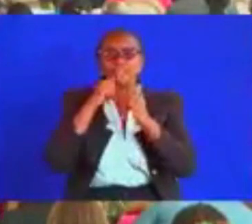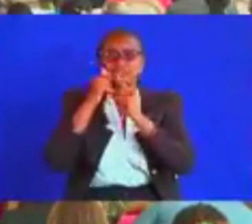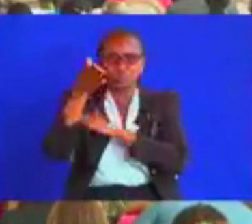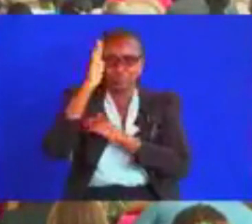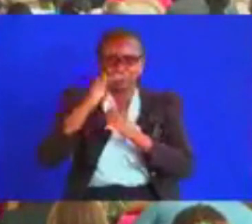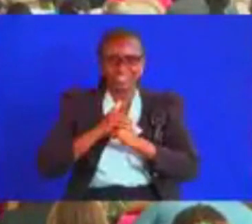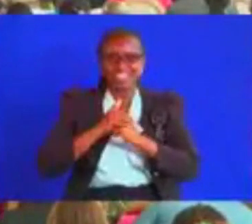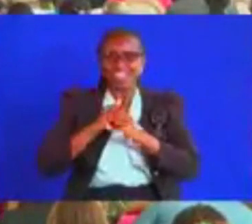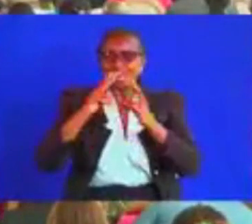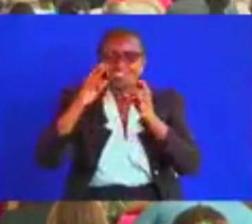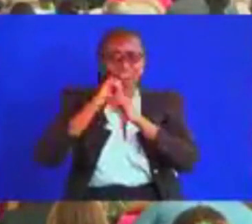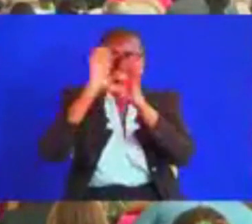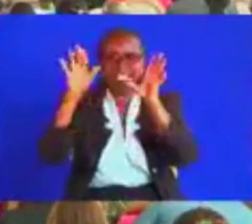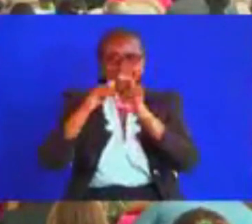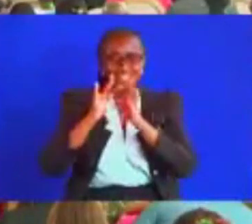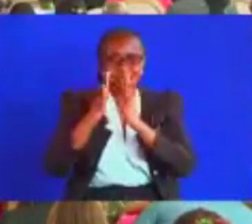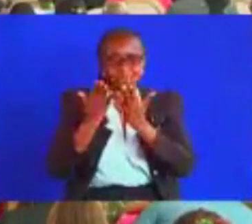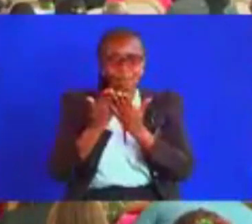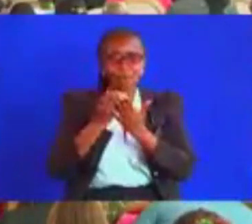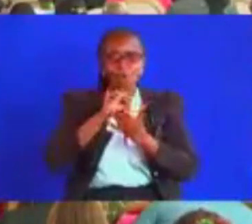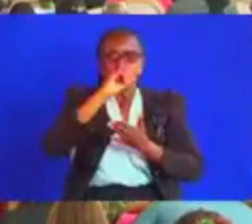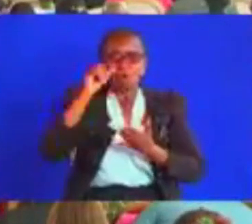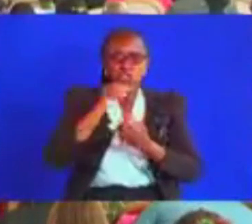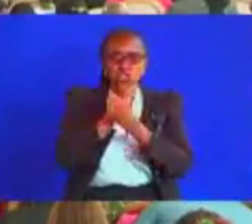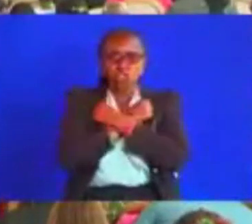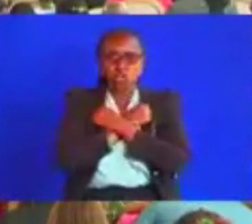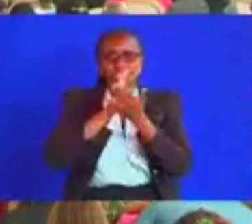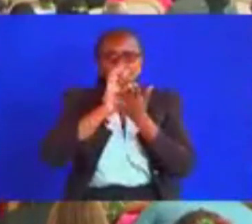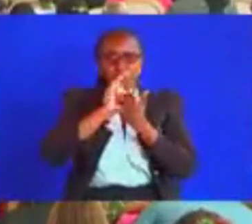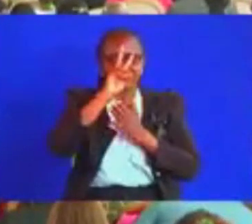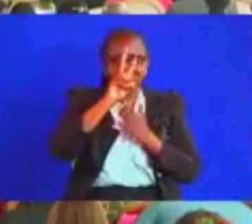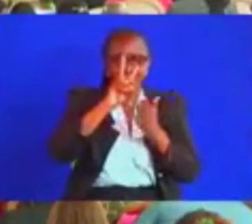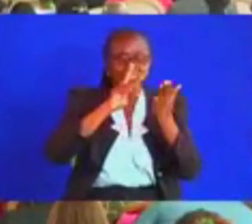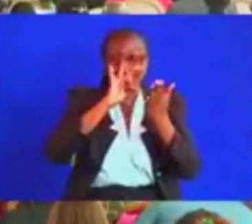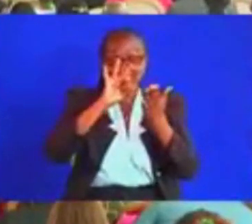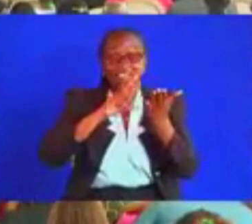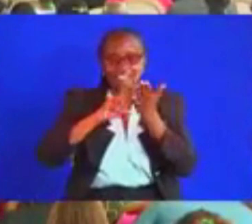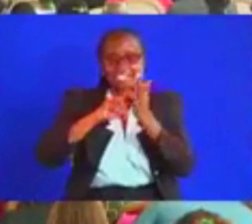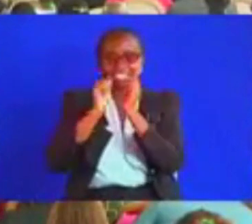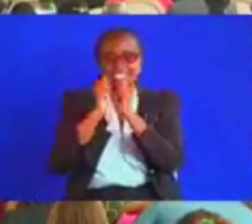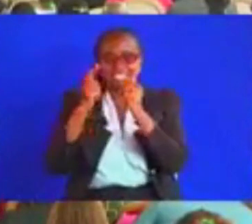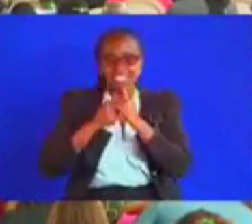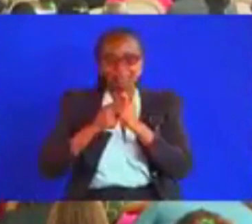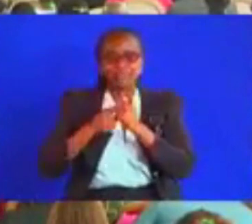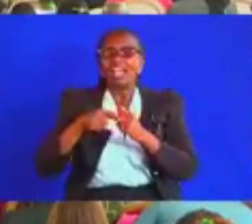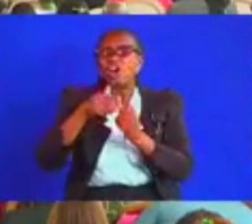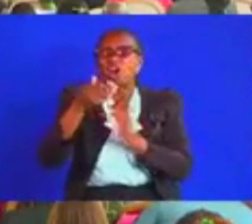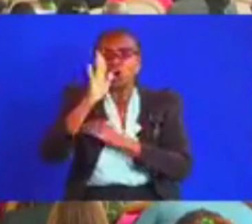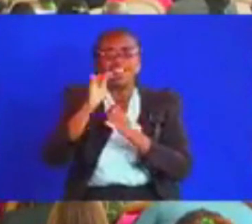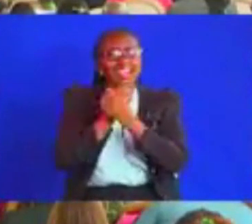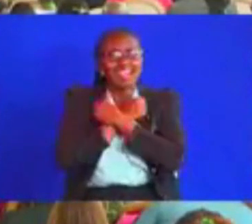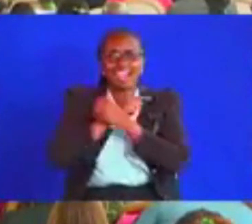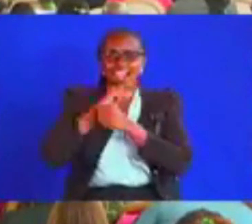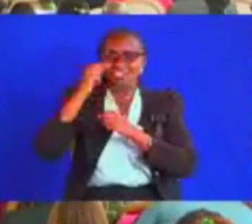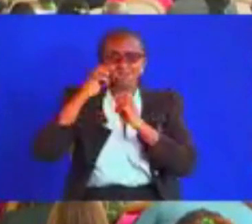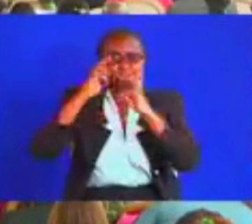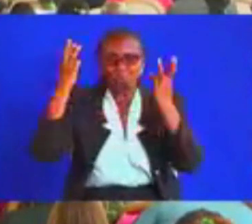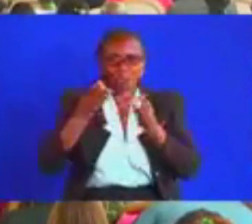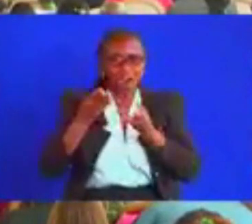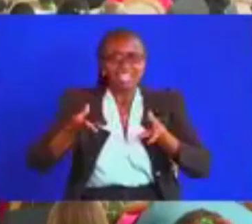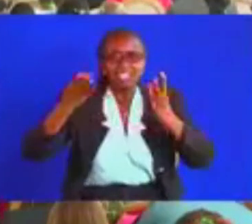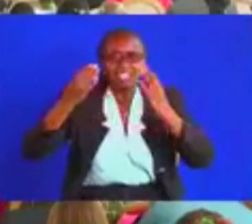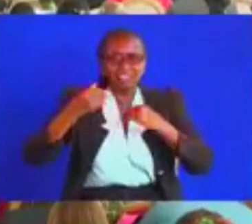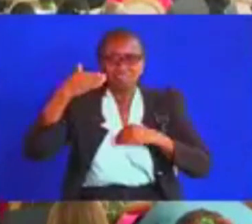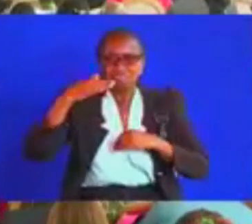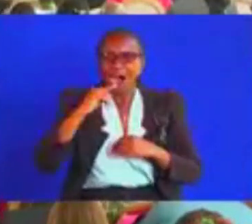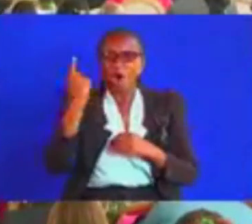from scripture, John 3:16, he was speaking to Nicodemus and he said, for God so loved the world that he gave his then